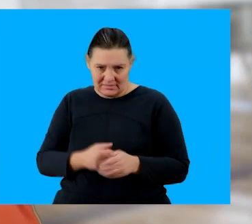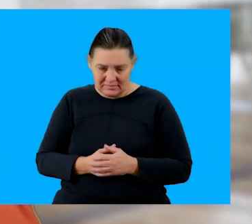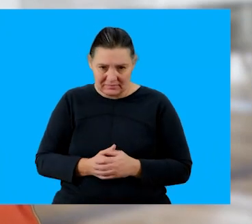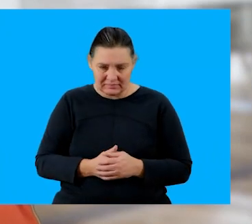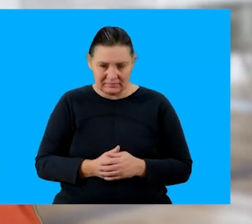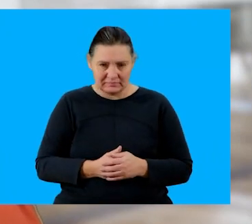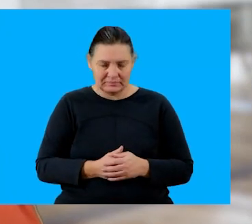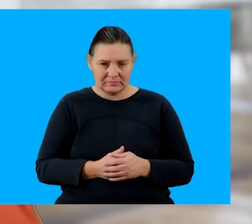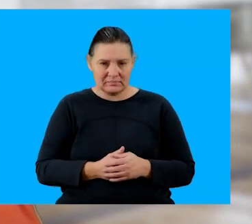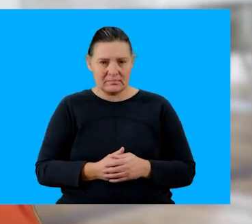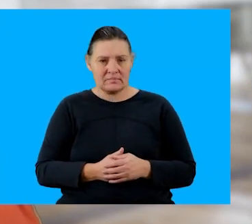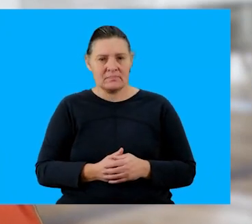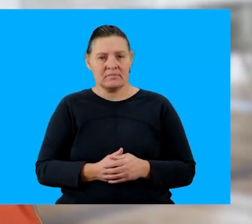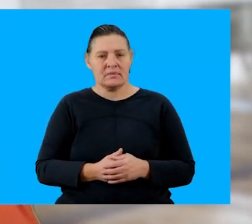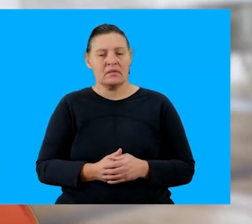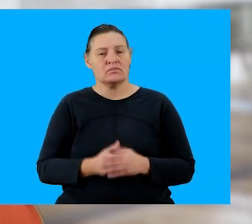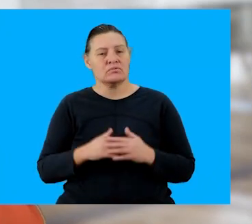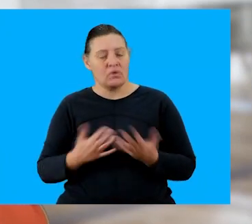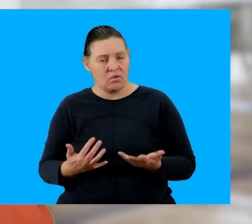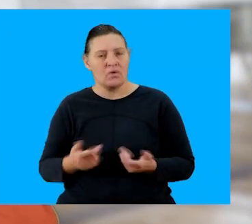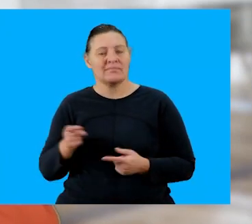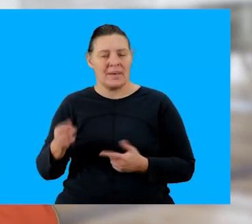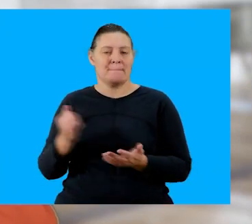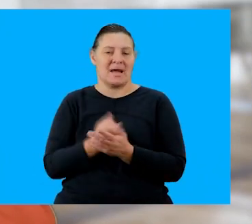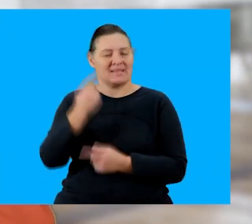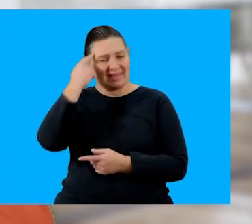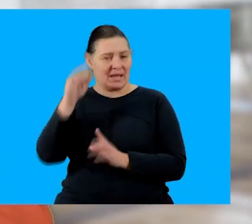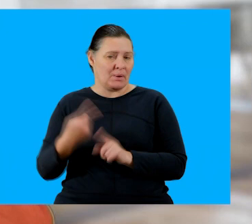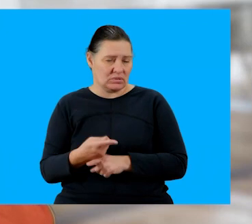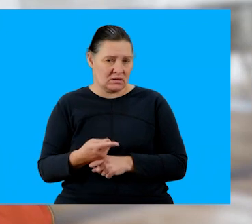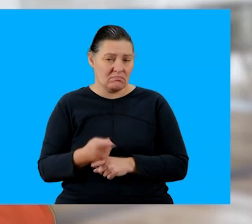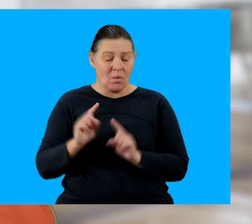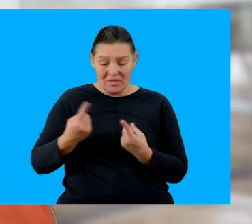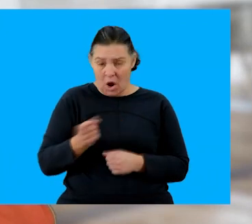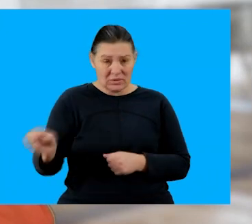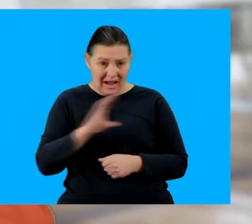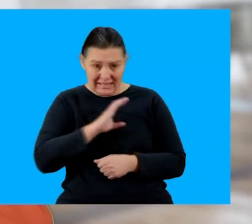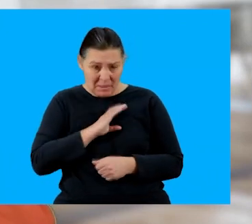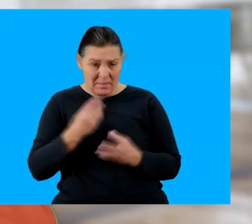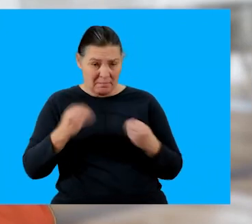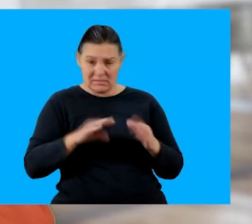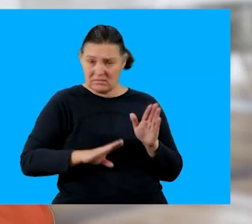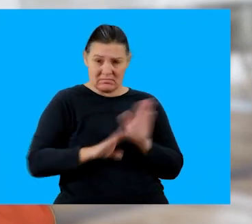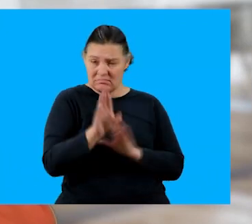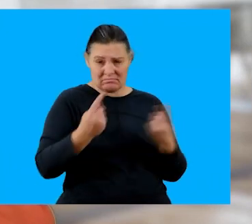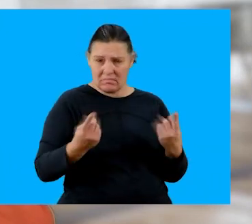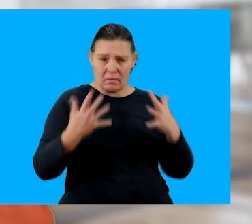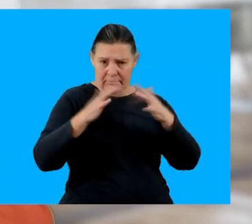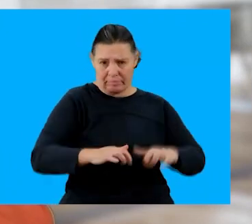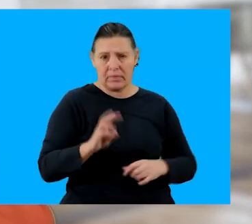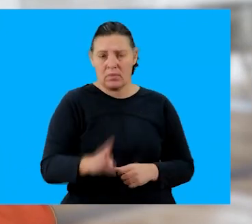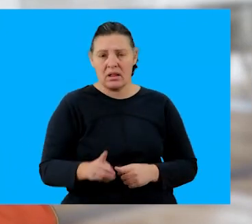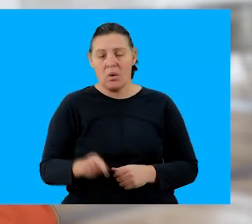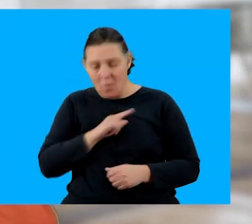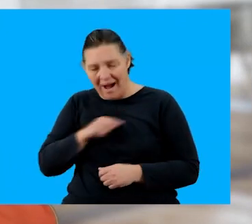requiring from him as an entrepreneur. So that's what he must consider, that without customers, there's no business. So surely